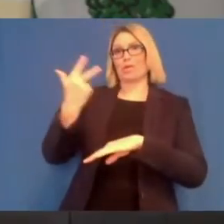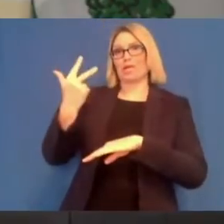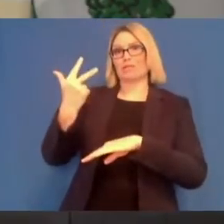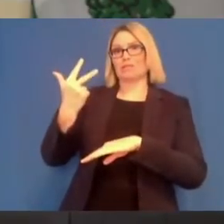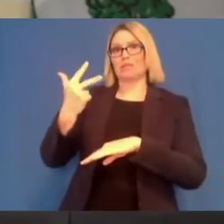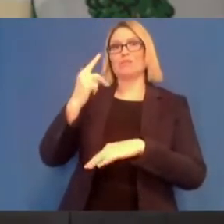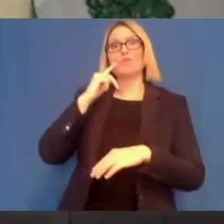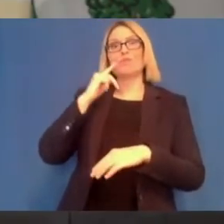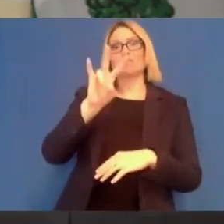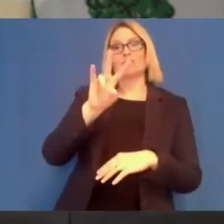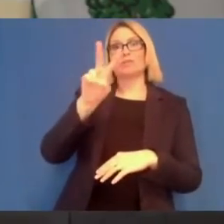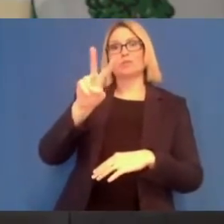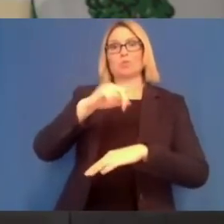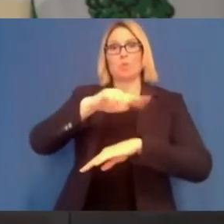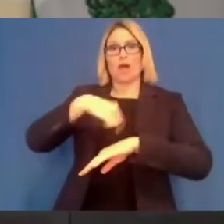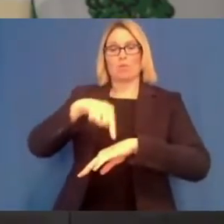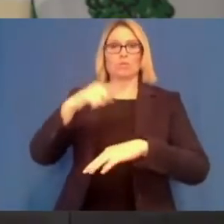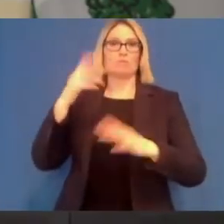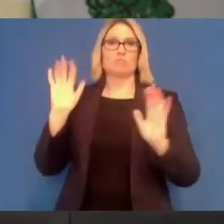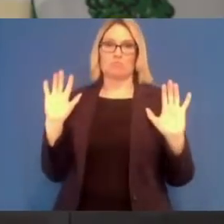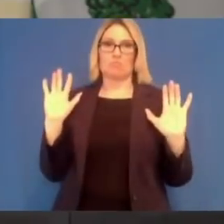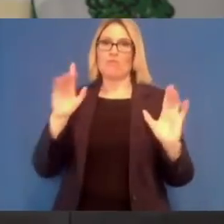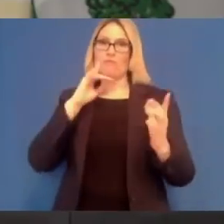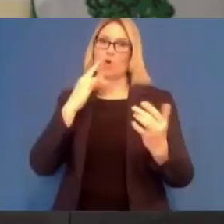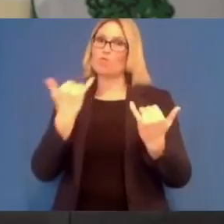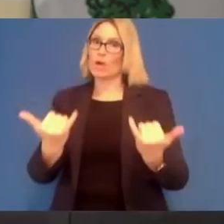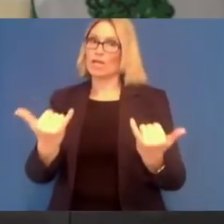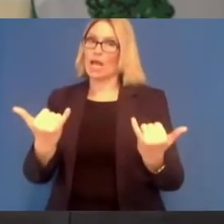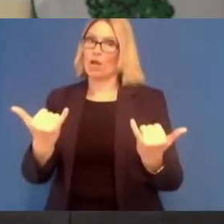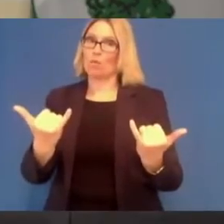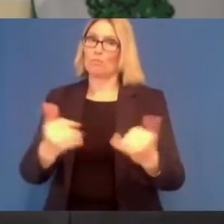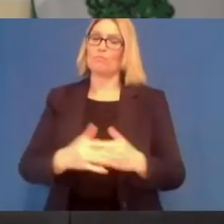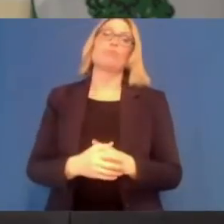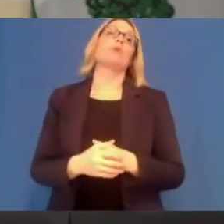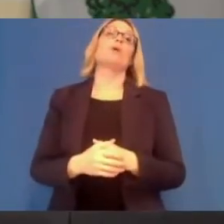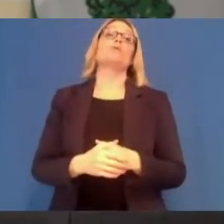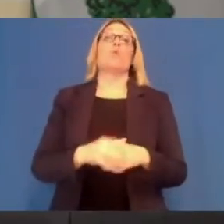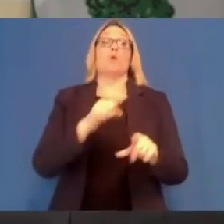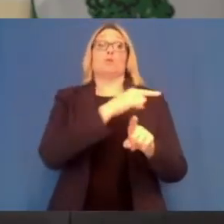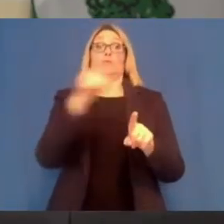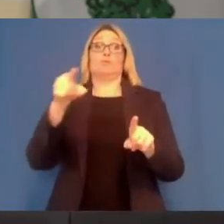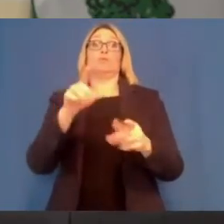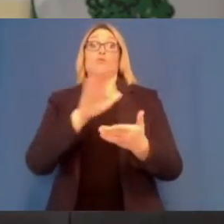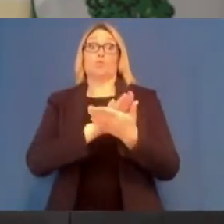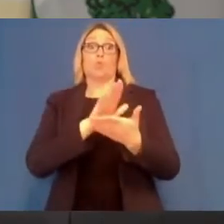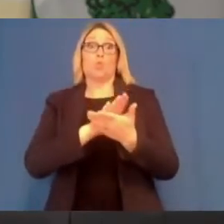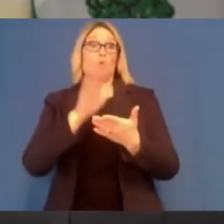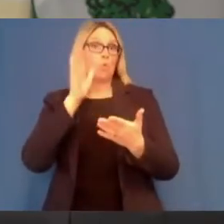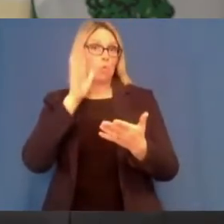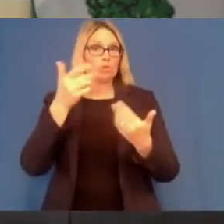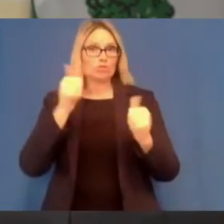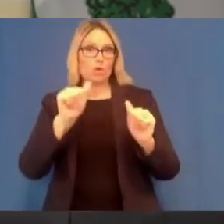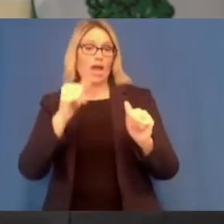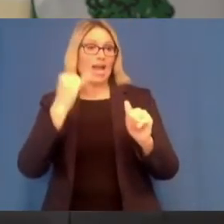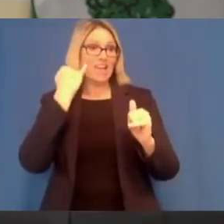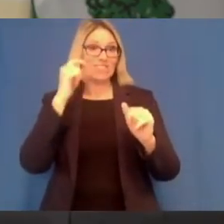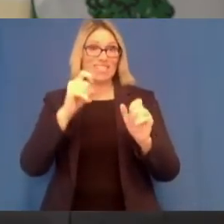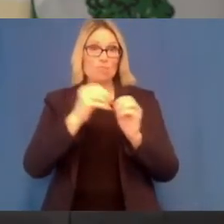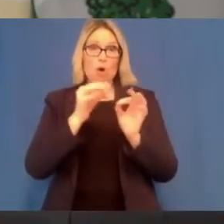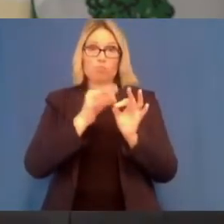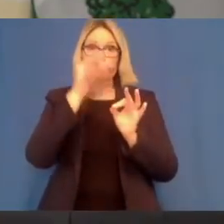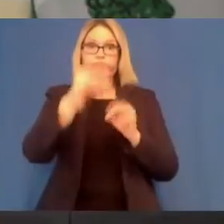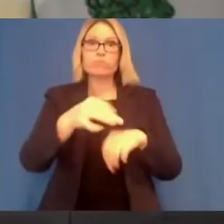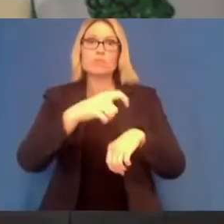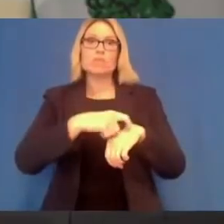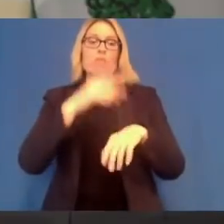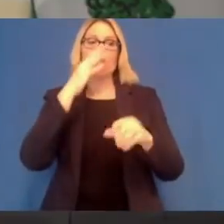72-hour shutdown at this point. And they will use the time to get ready if we need to extend this, which we hope we don't. The